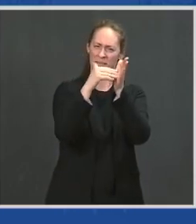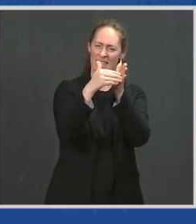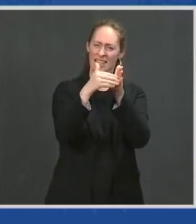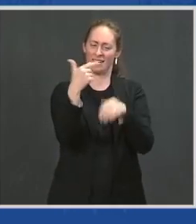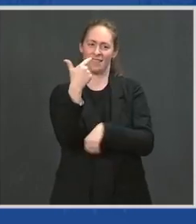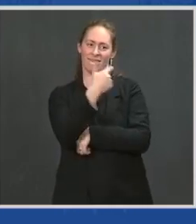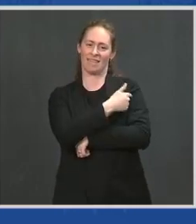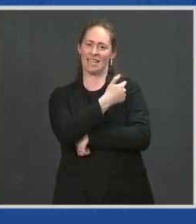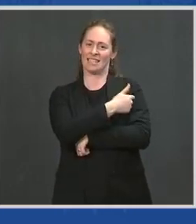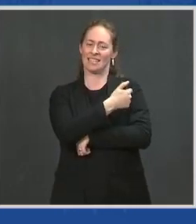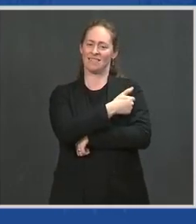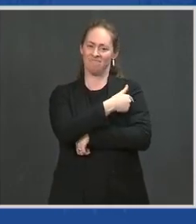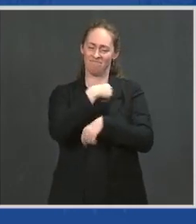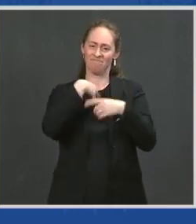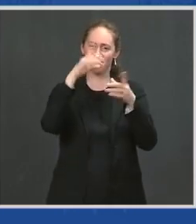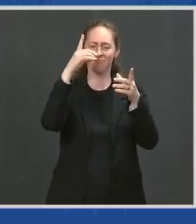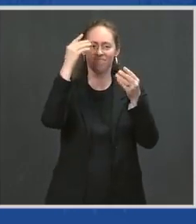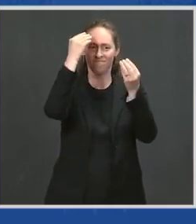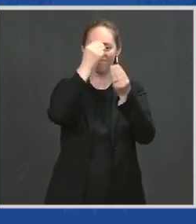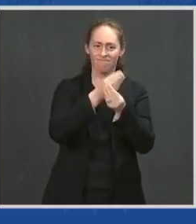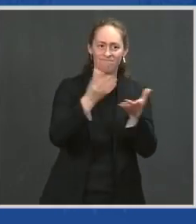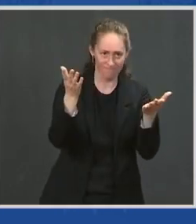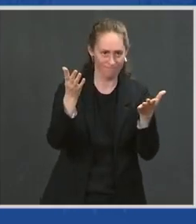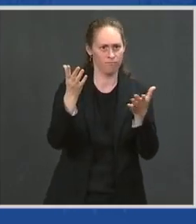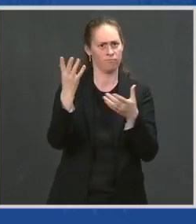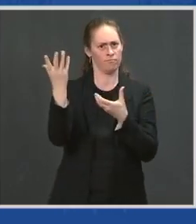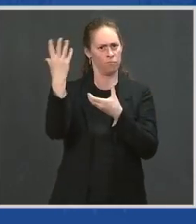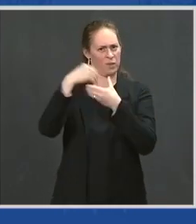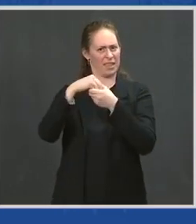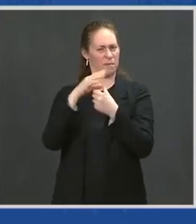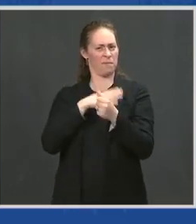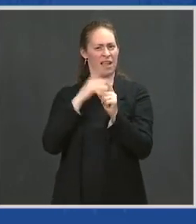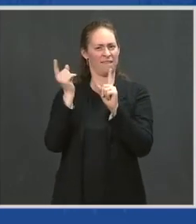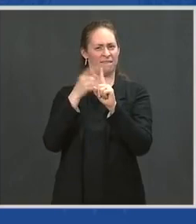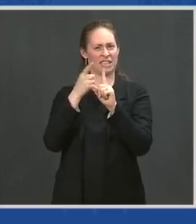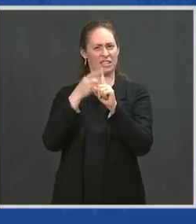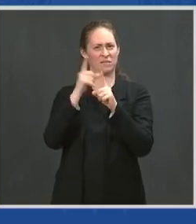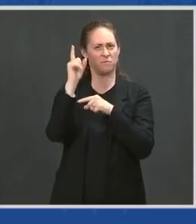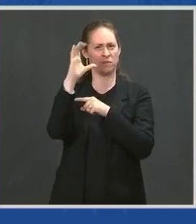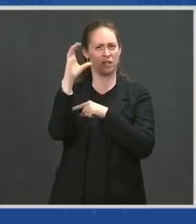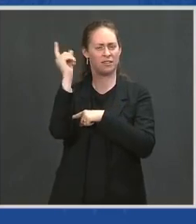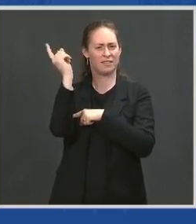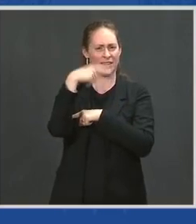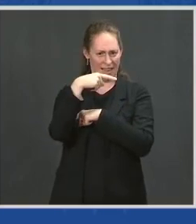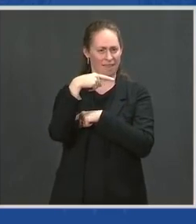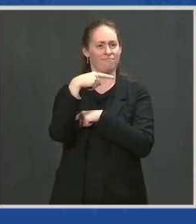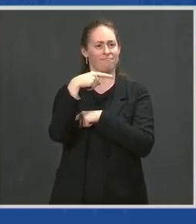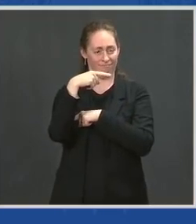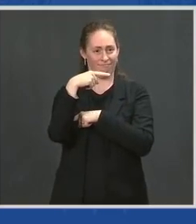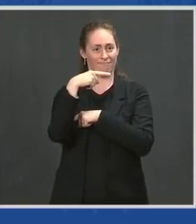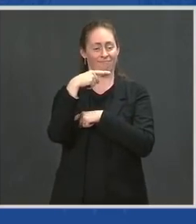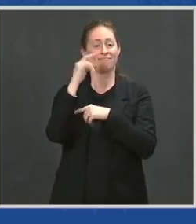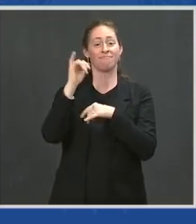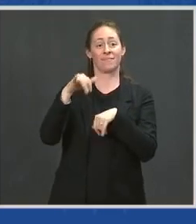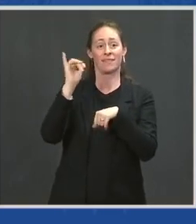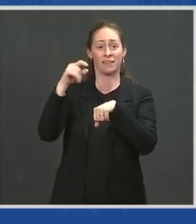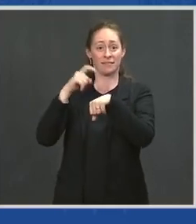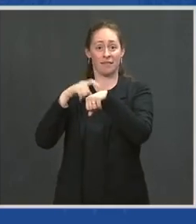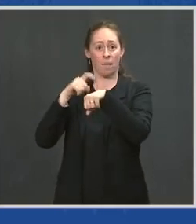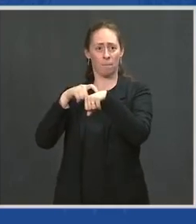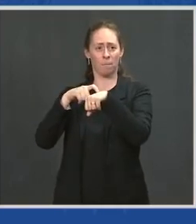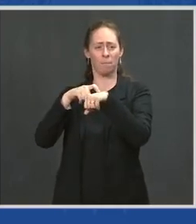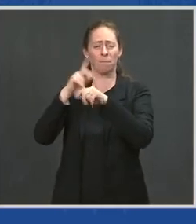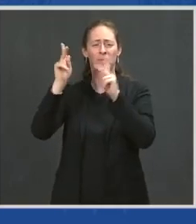vaccine shots, in my first 100 days in office. At the time, some told us that couldn't be done, it was